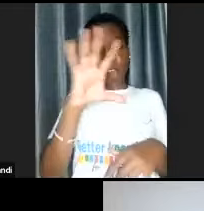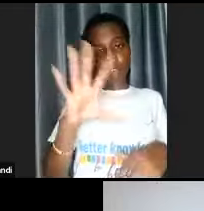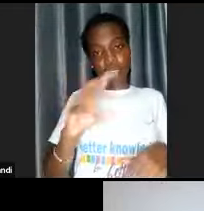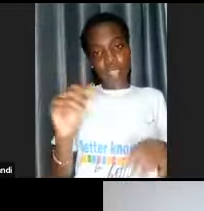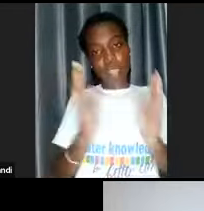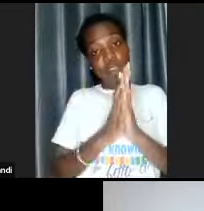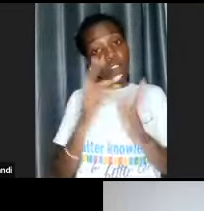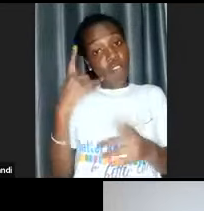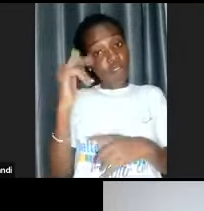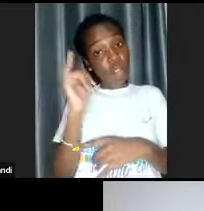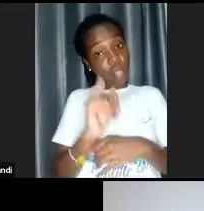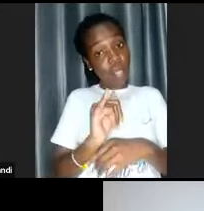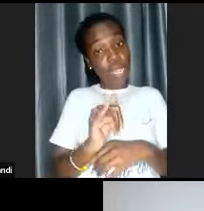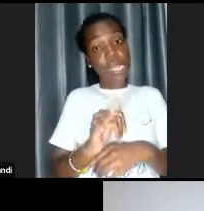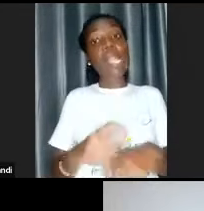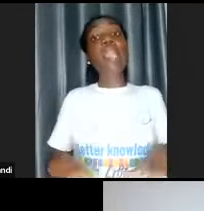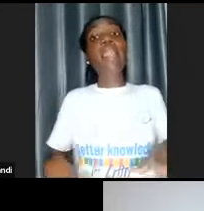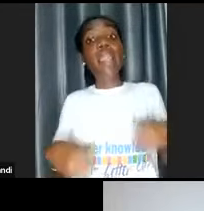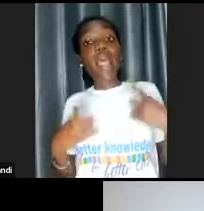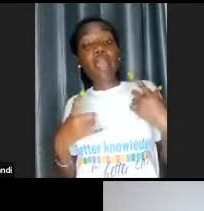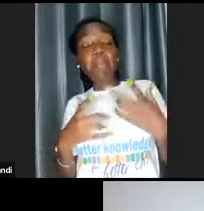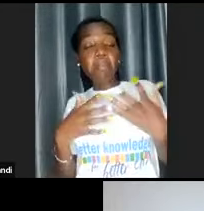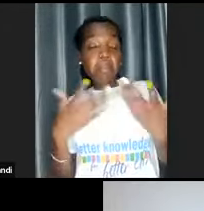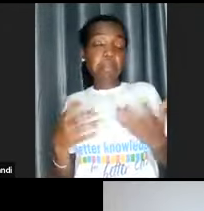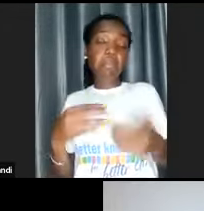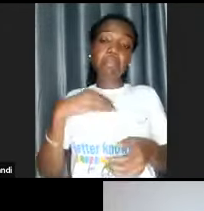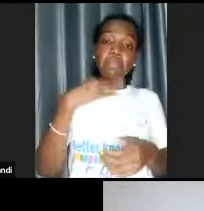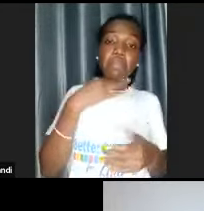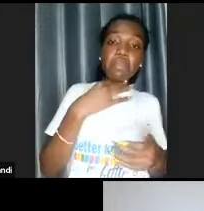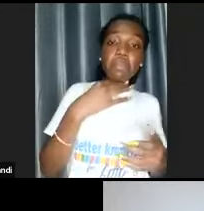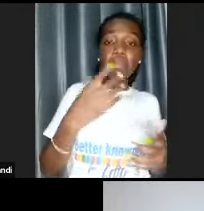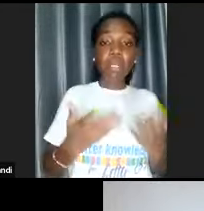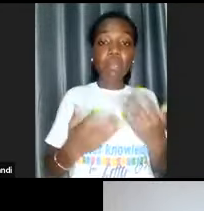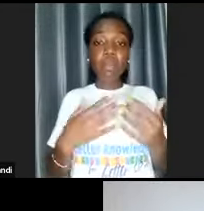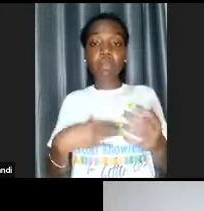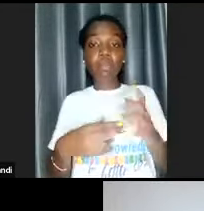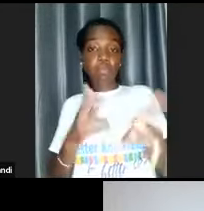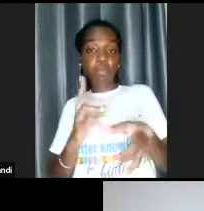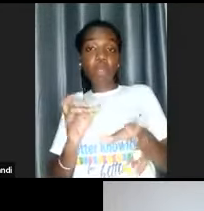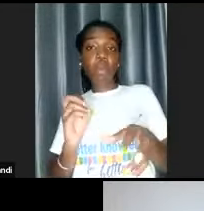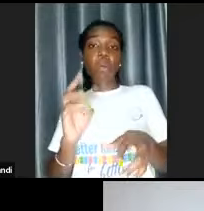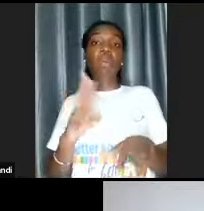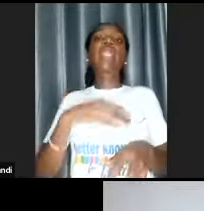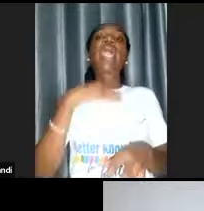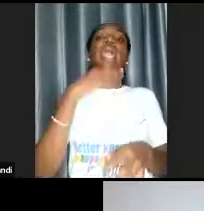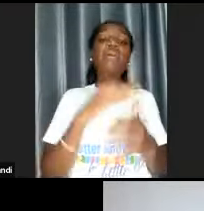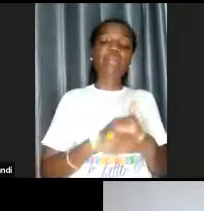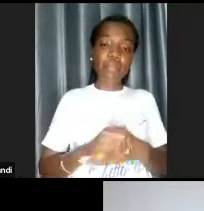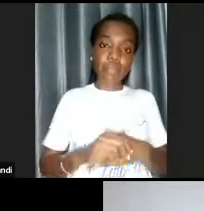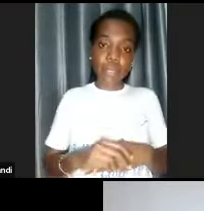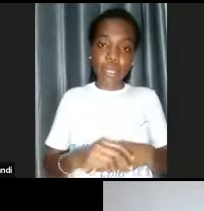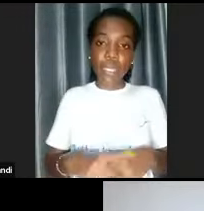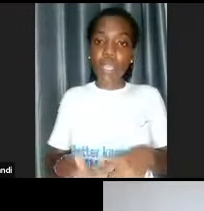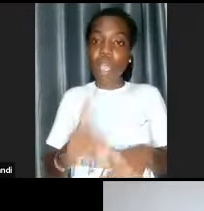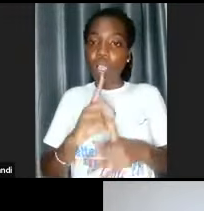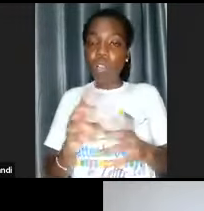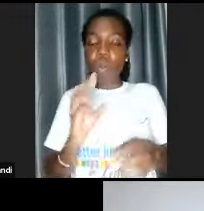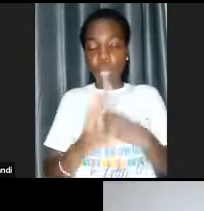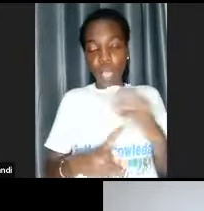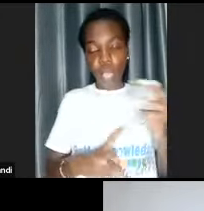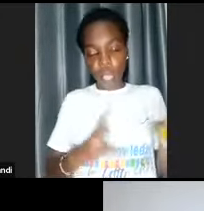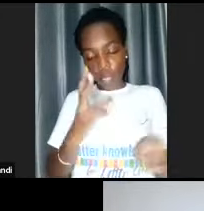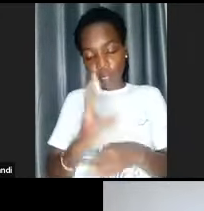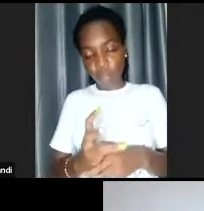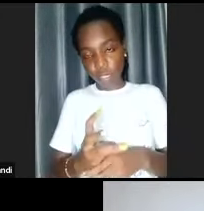life or death. Either I do it or I die. And if you look for people who have changed and moved the world and shaken the world, they